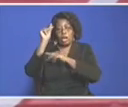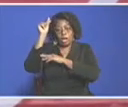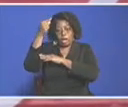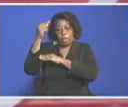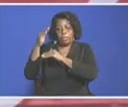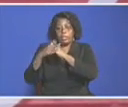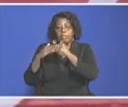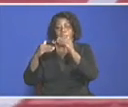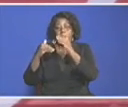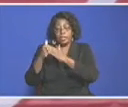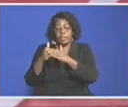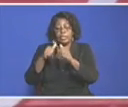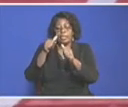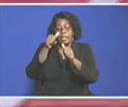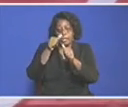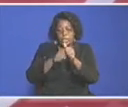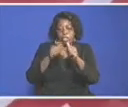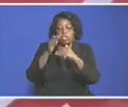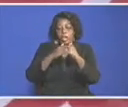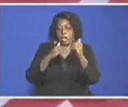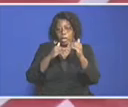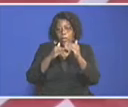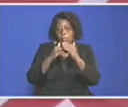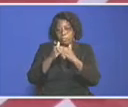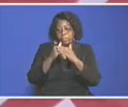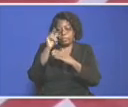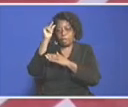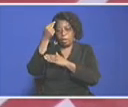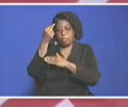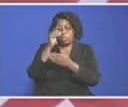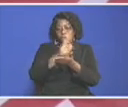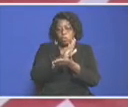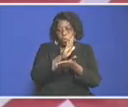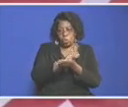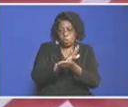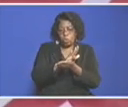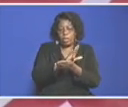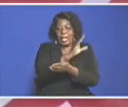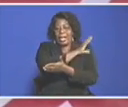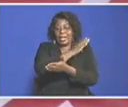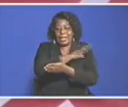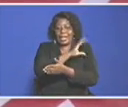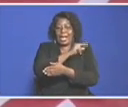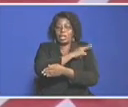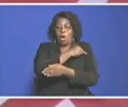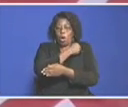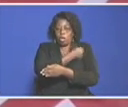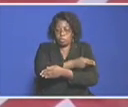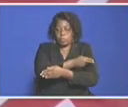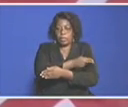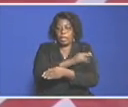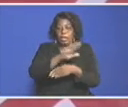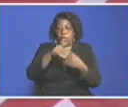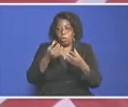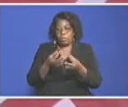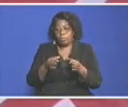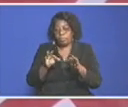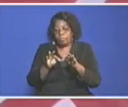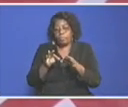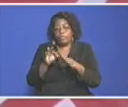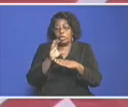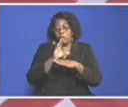complex, every government school, every clinic and hospital, and every significant